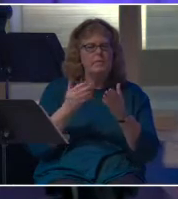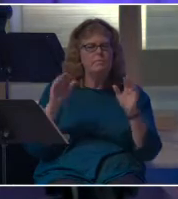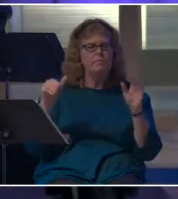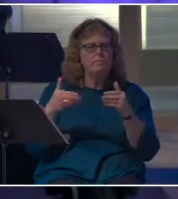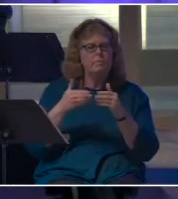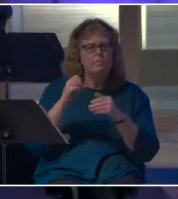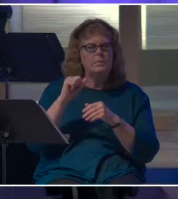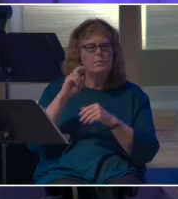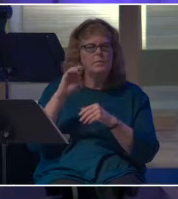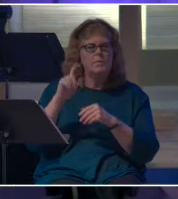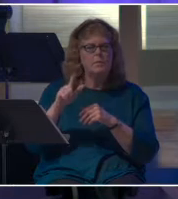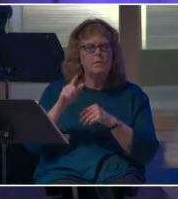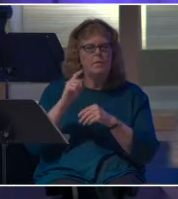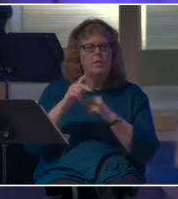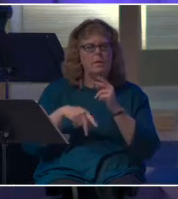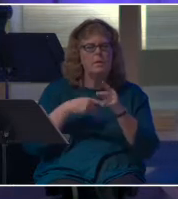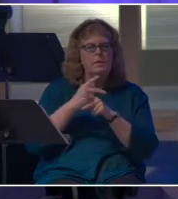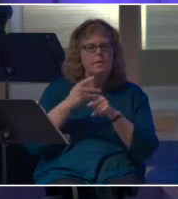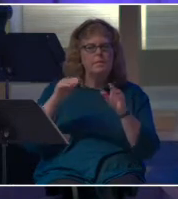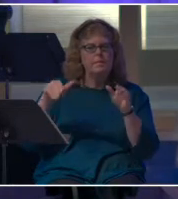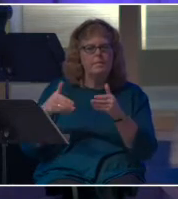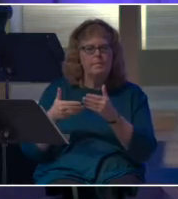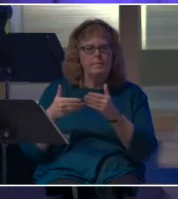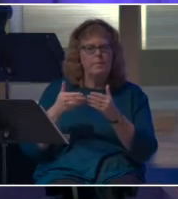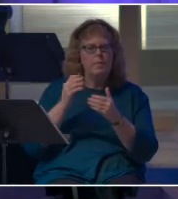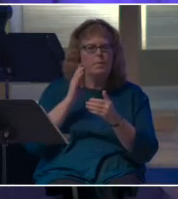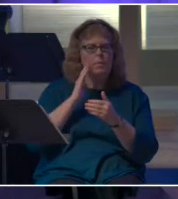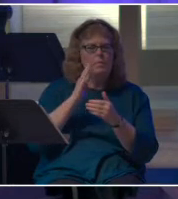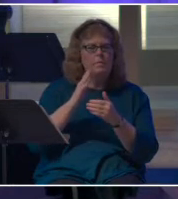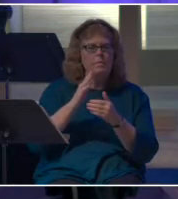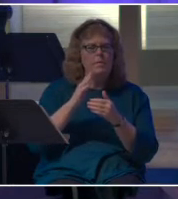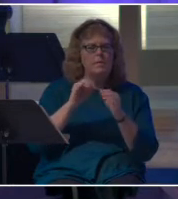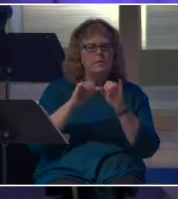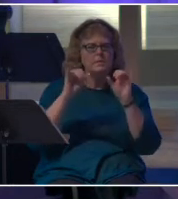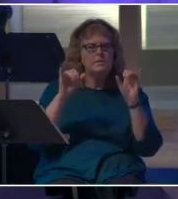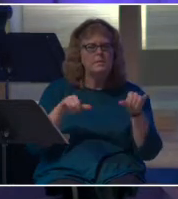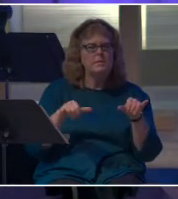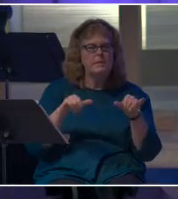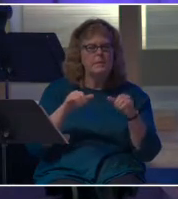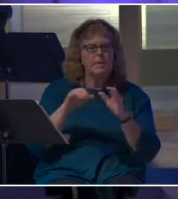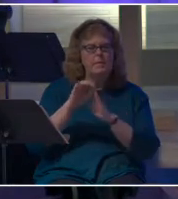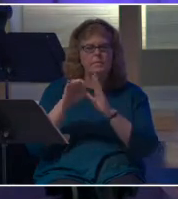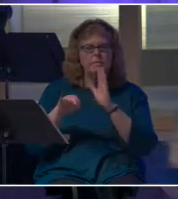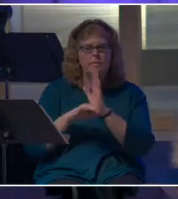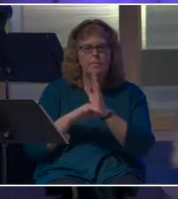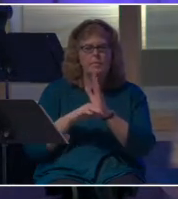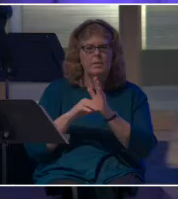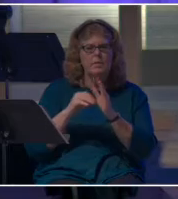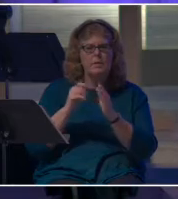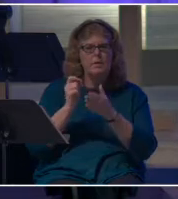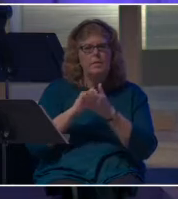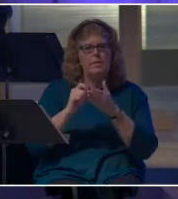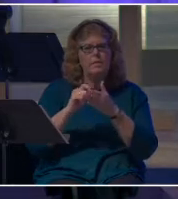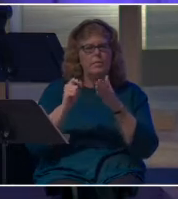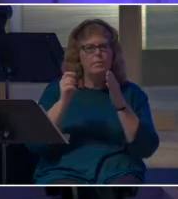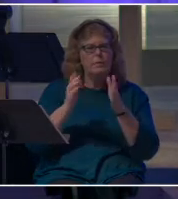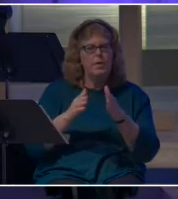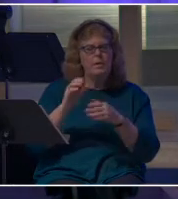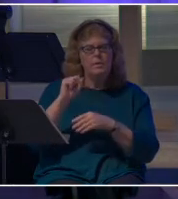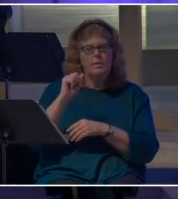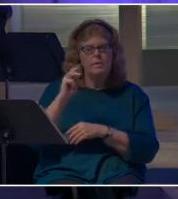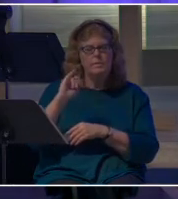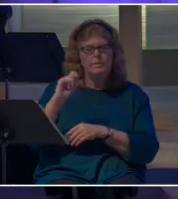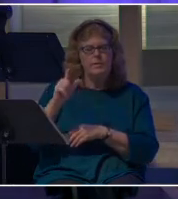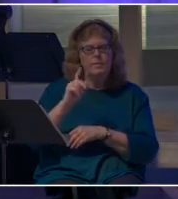to Saul. This type of introduction would be the systematic formula that the writer of Samuel